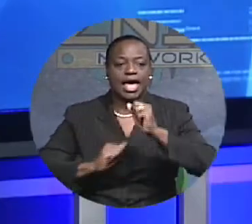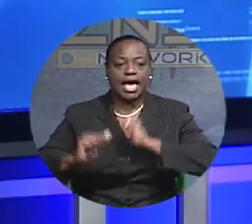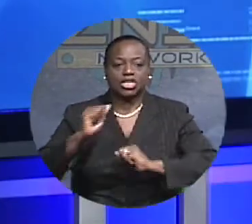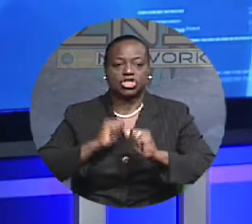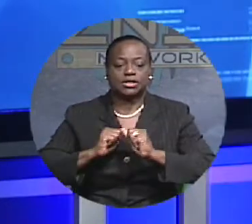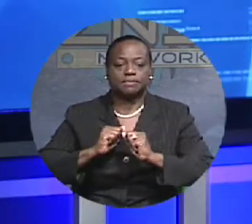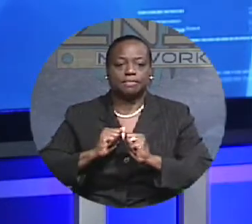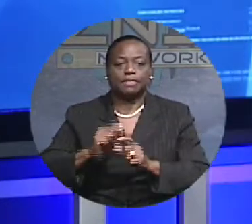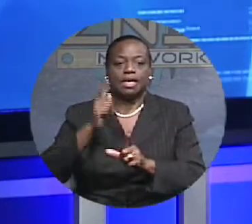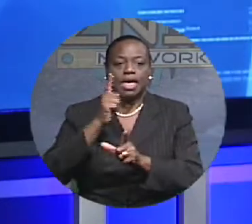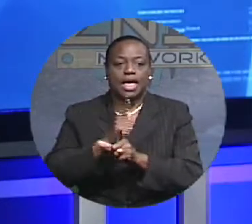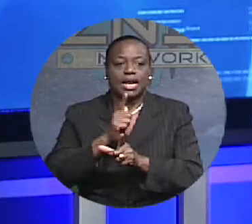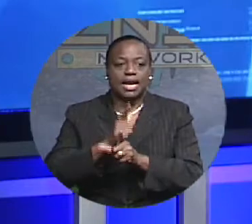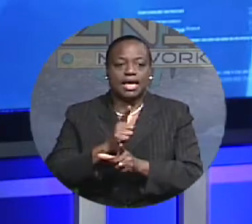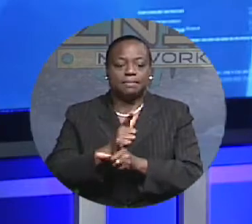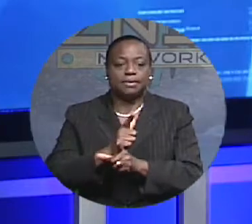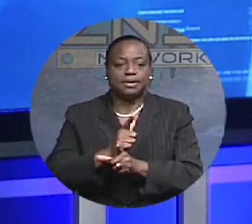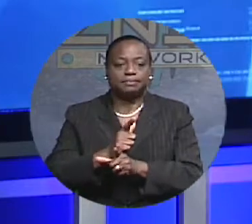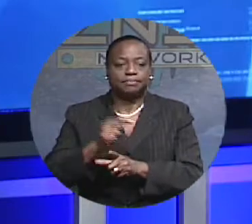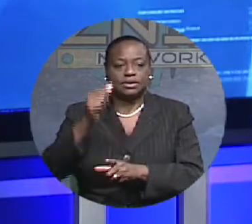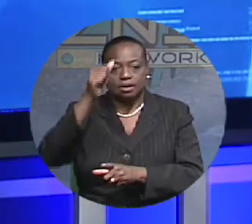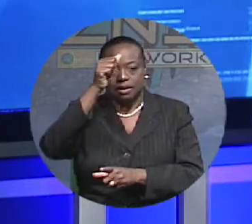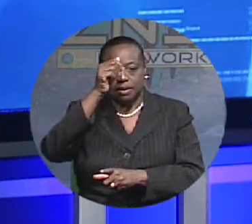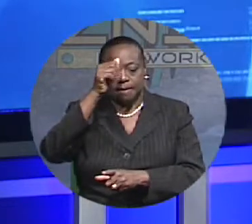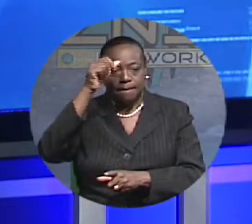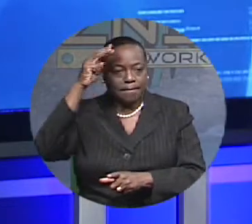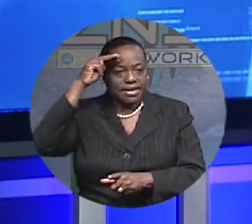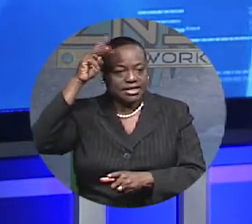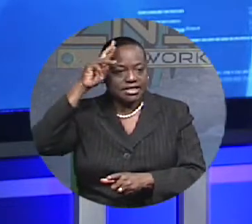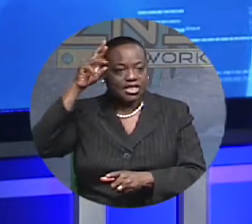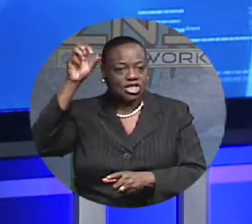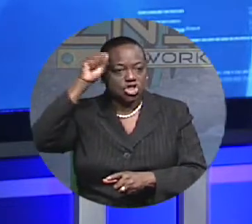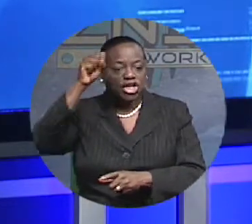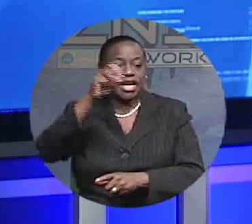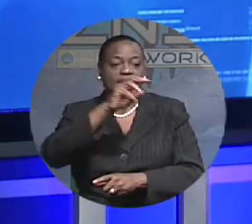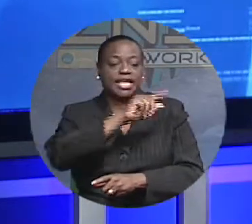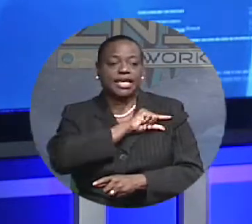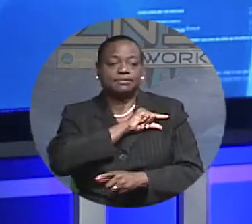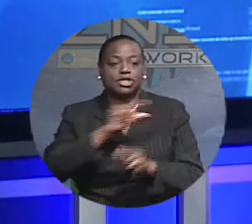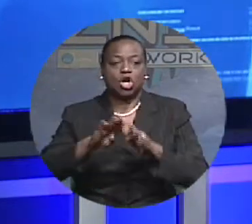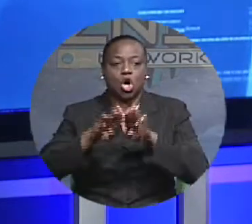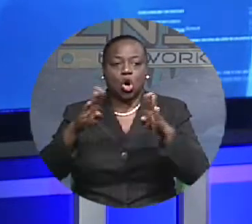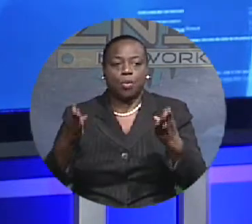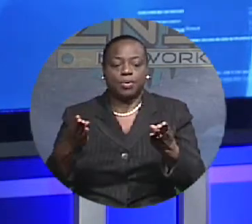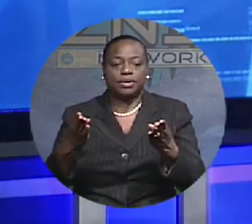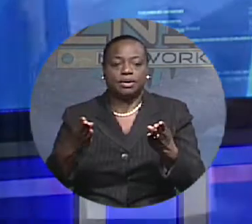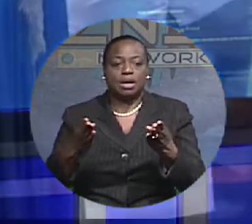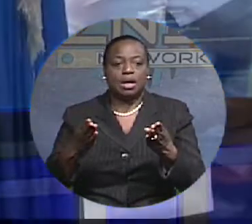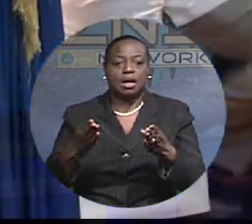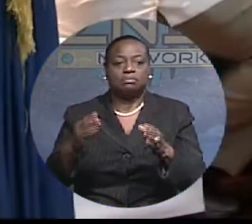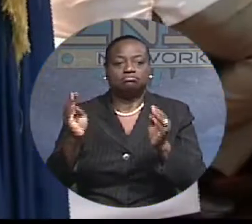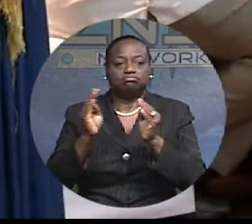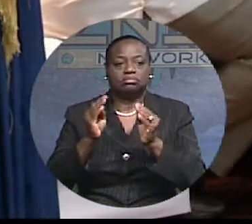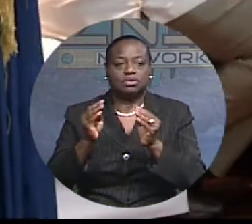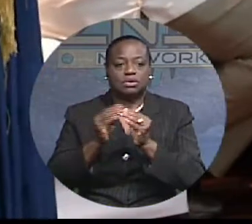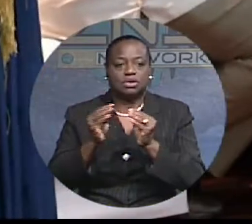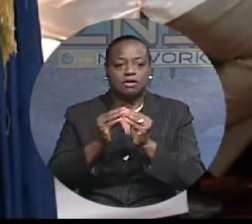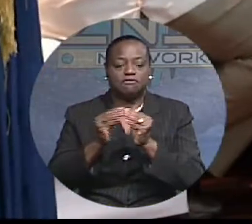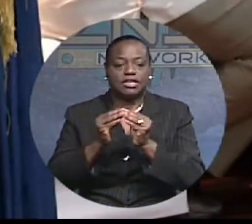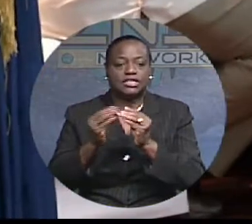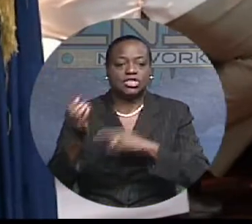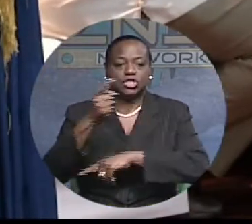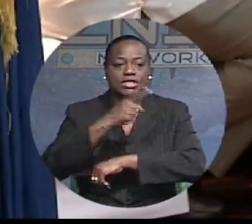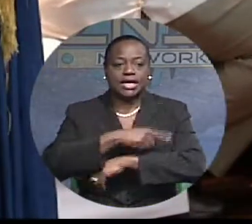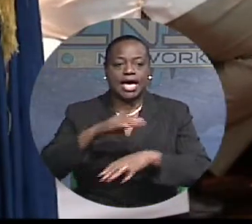Labor Minister Shane Gibson officially opened the first Shop Steward Conference for various union representatives this morning at Workers' House on Harold